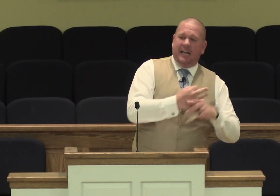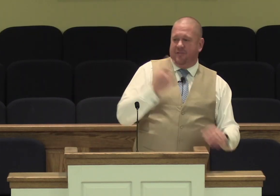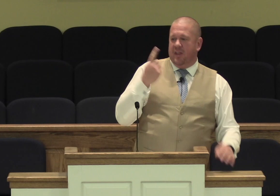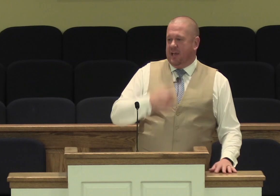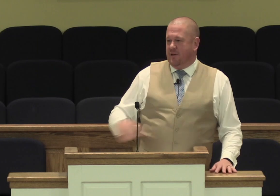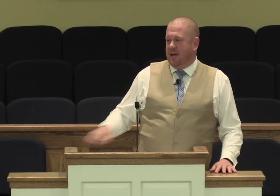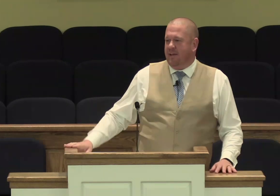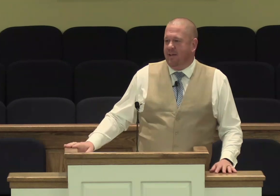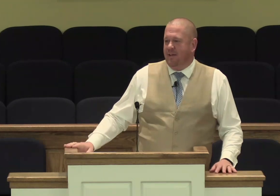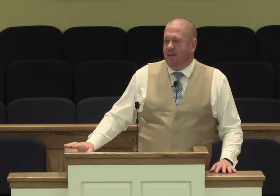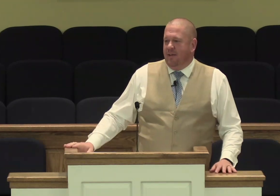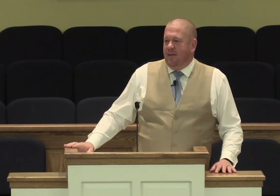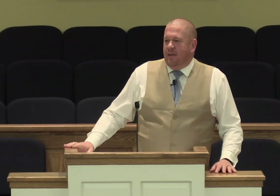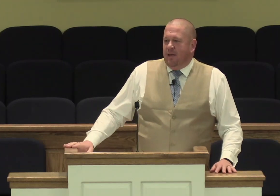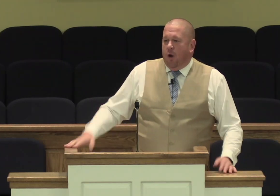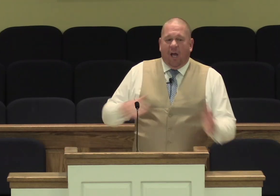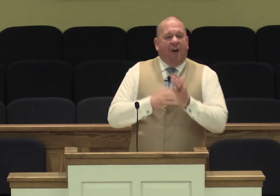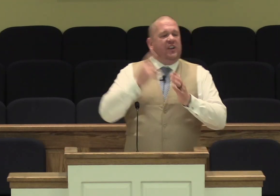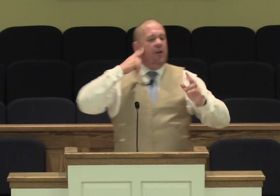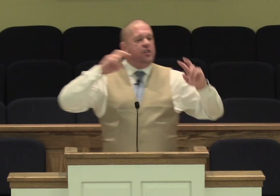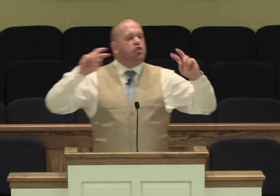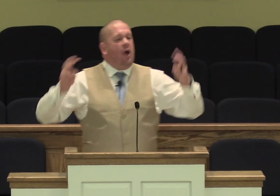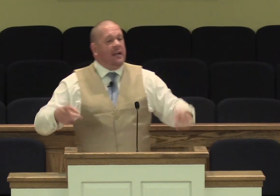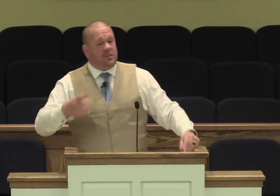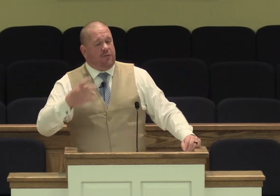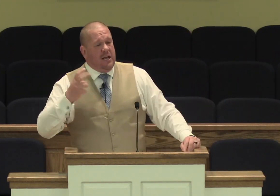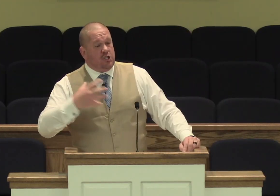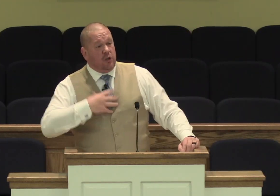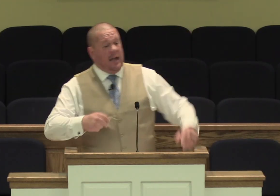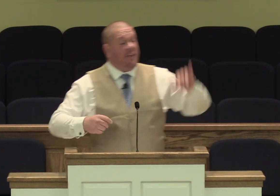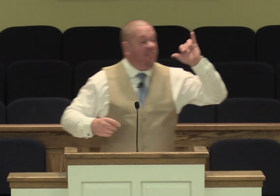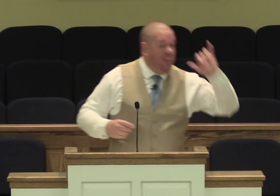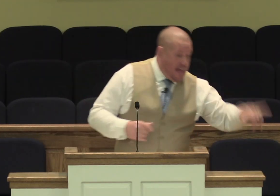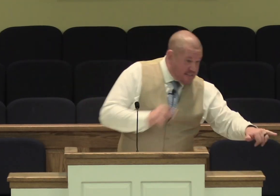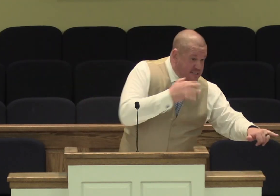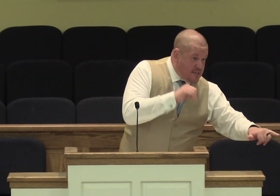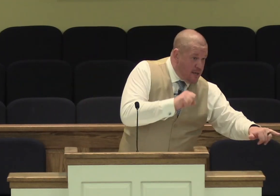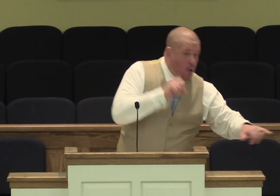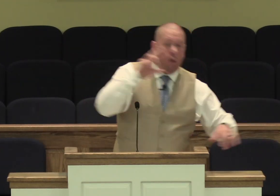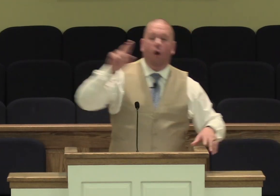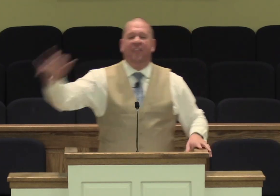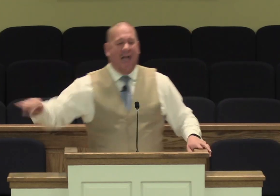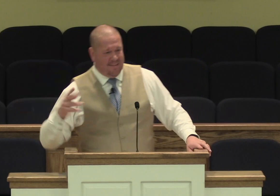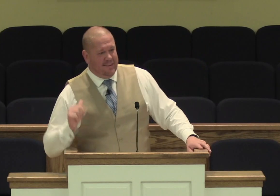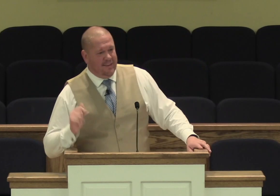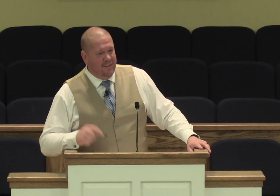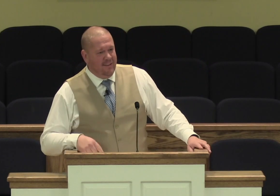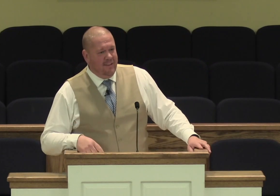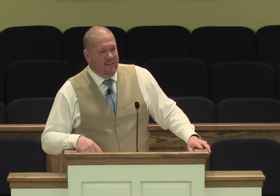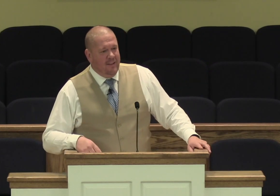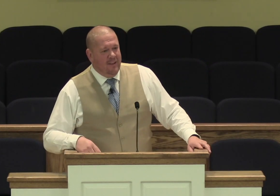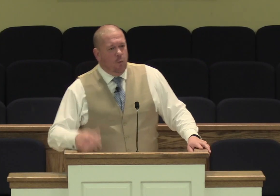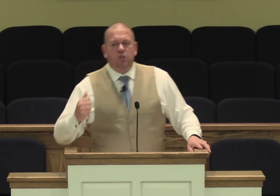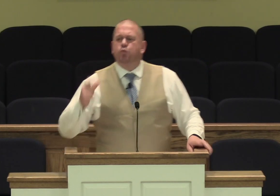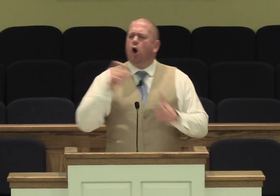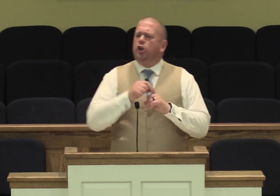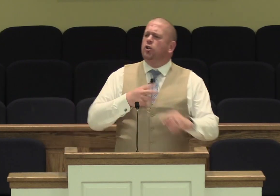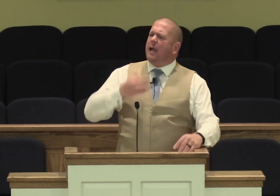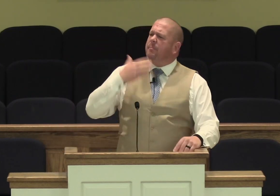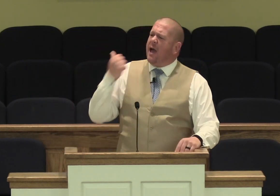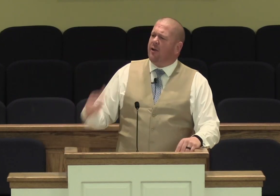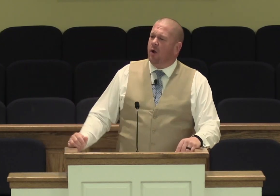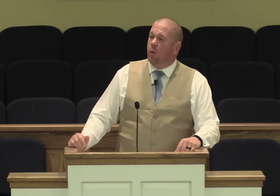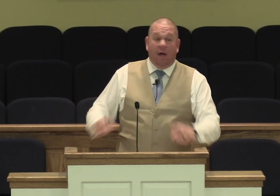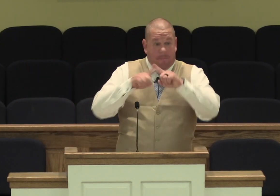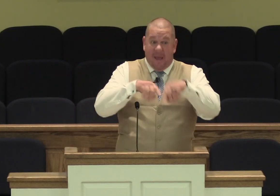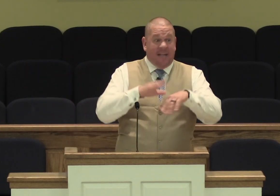these kind of days, right? We often hear this phrase, do you like this or that? Which word do you